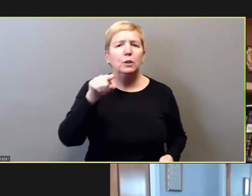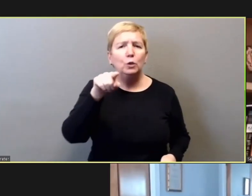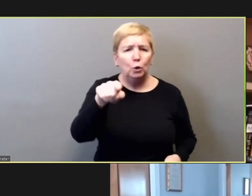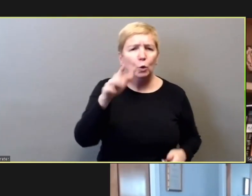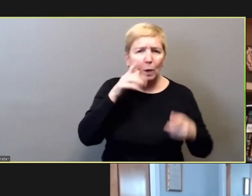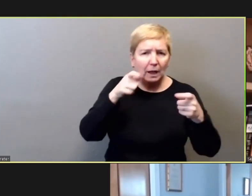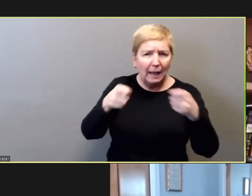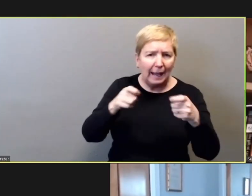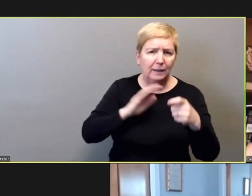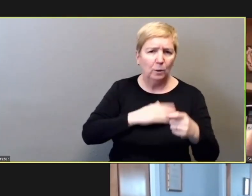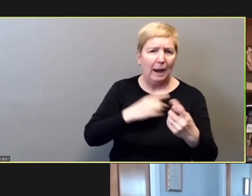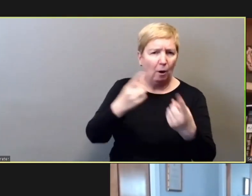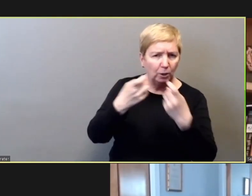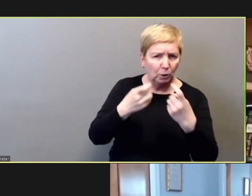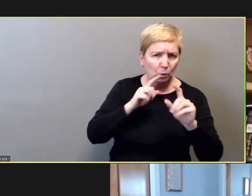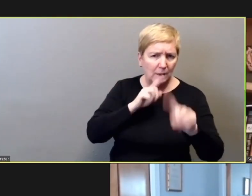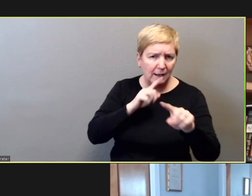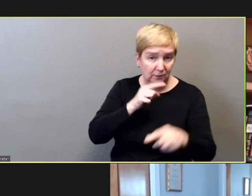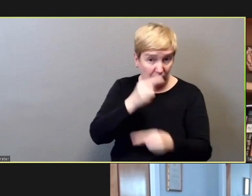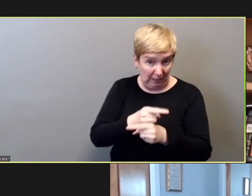today.